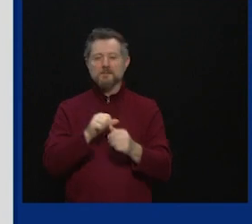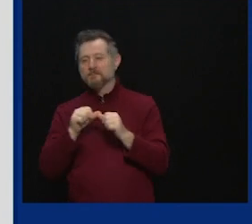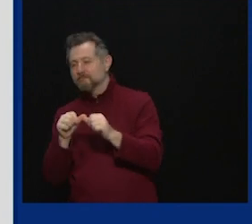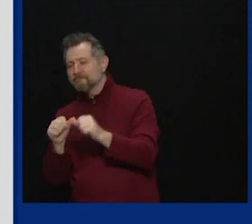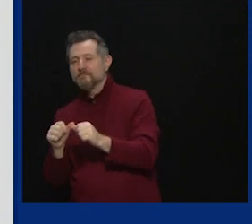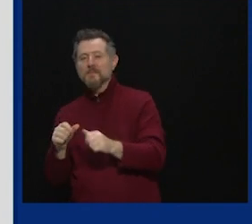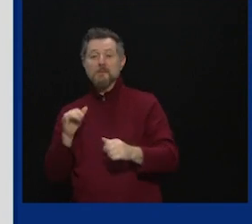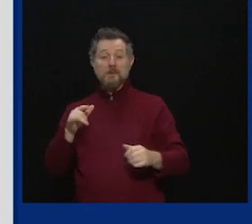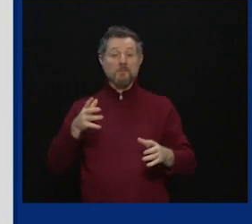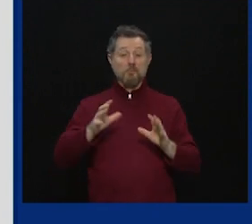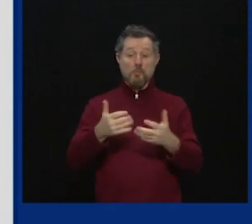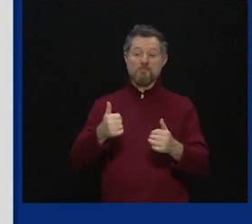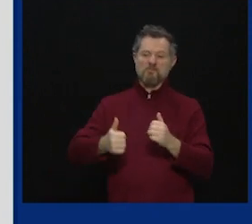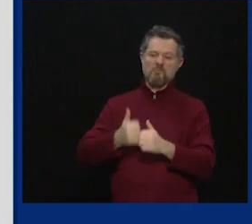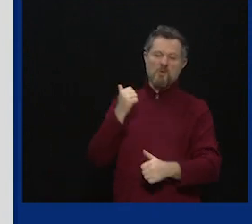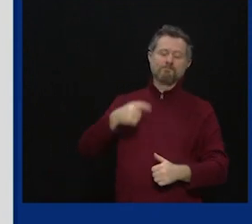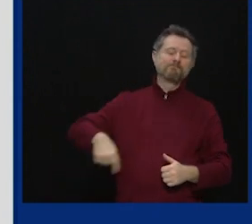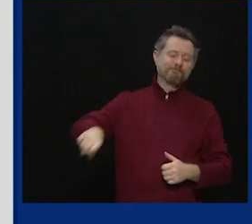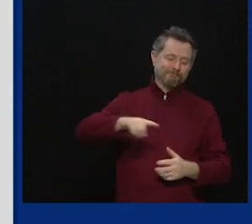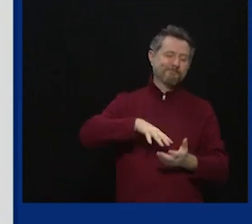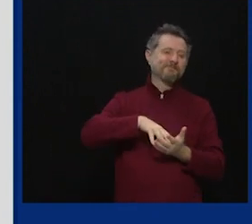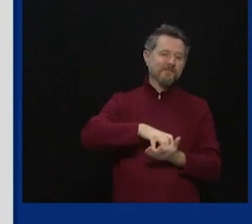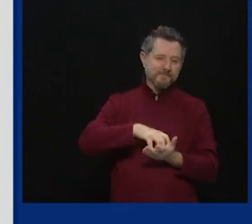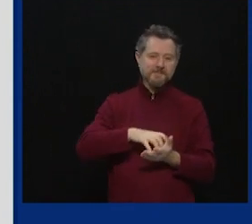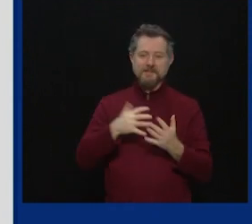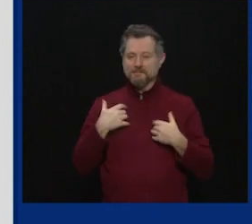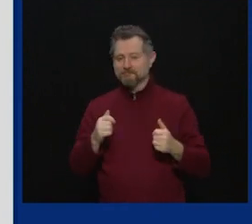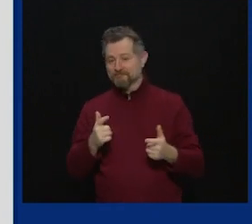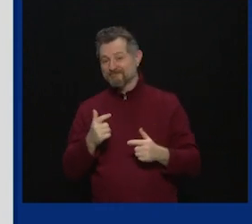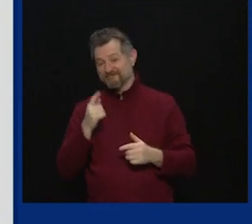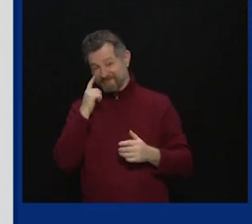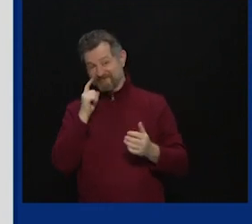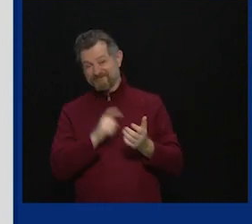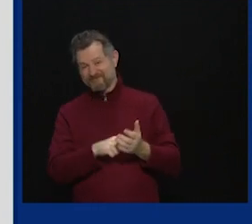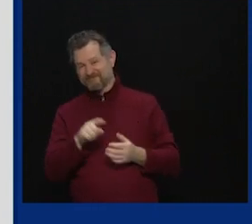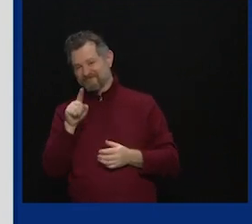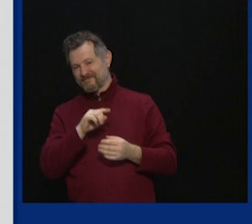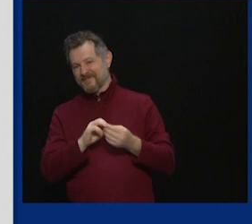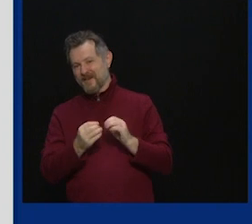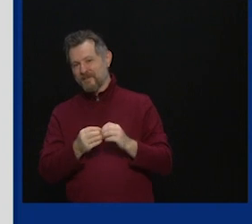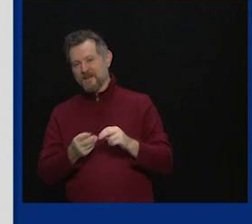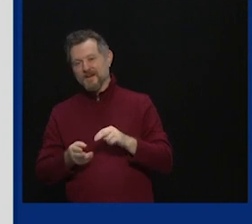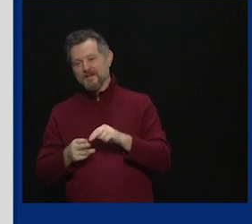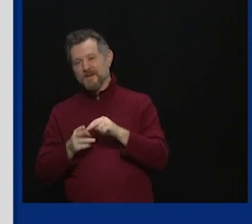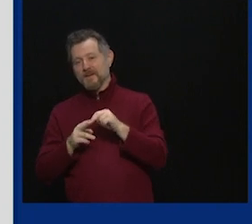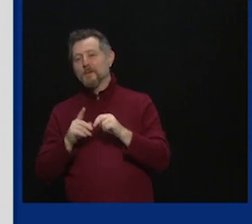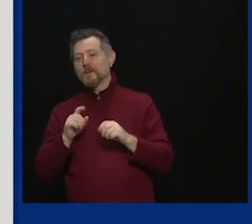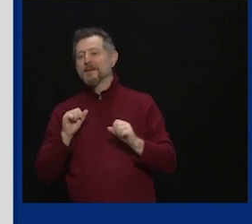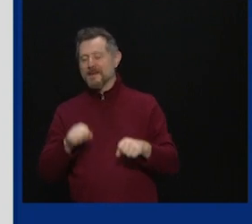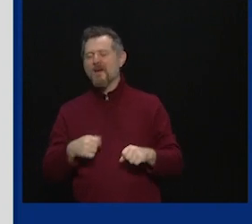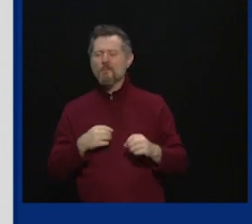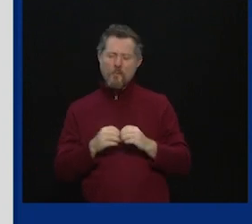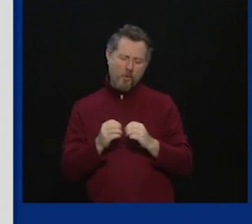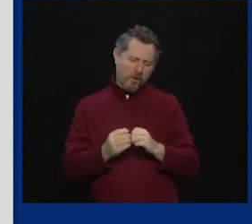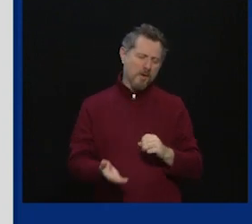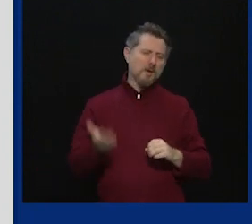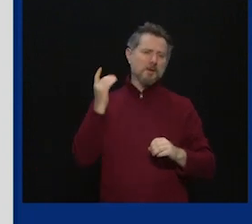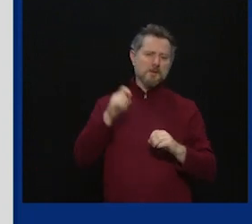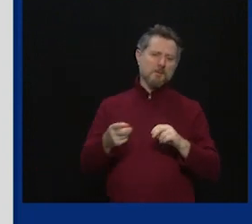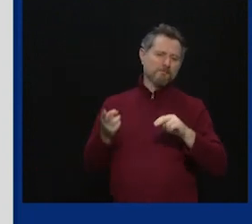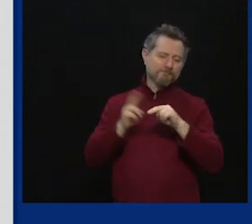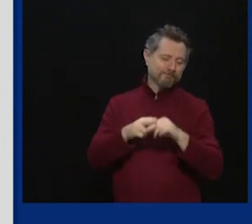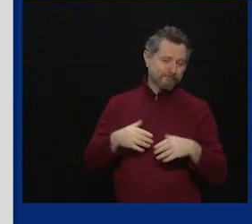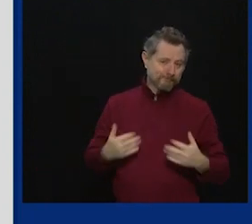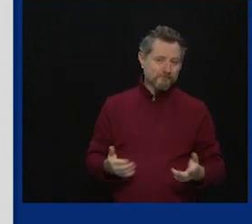doses that have gone up. I think it could be higher. I'm challenging New Yorkers. No excuses. You'll feel a lot better this